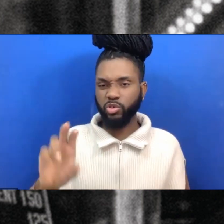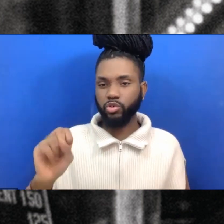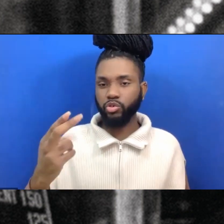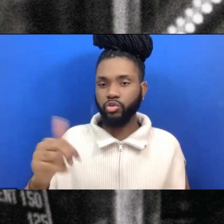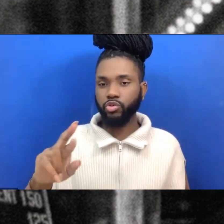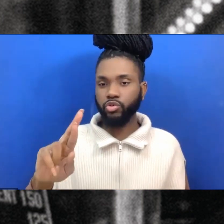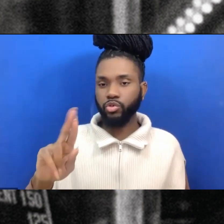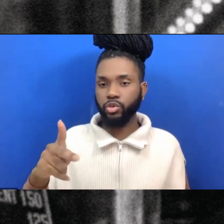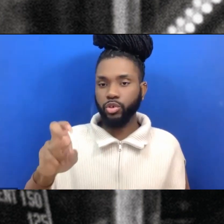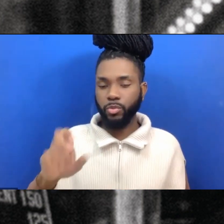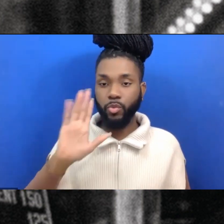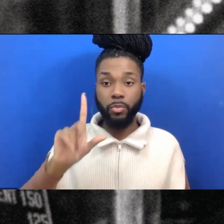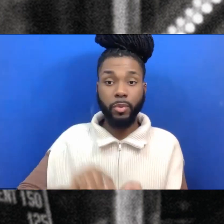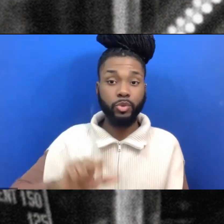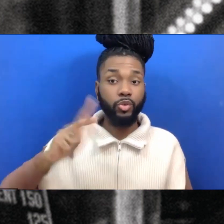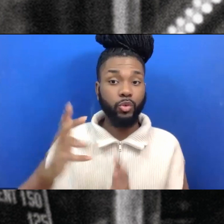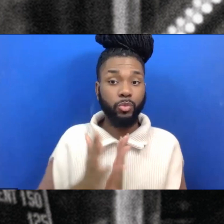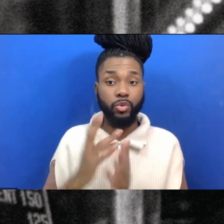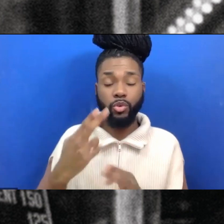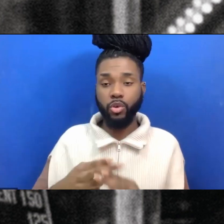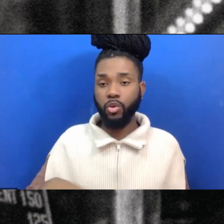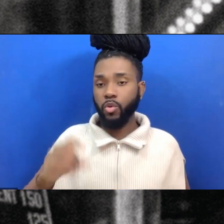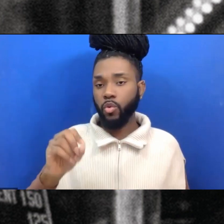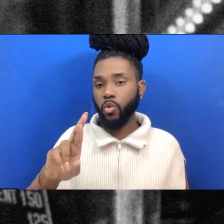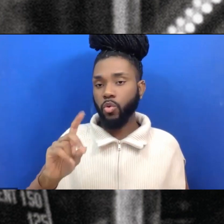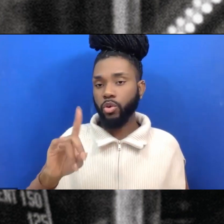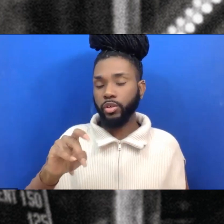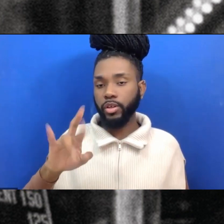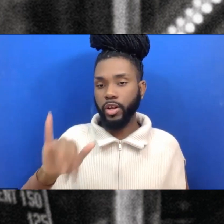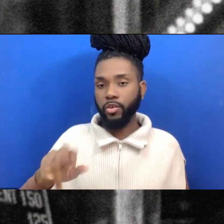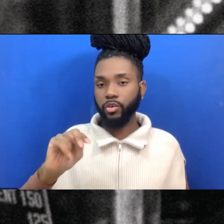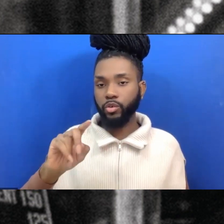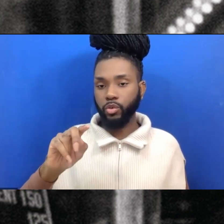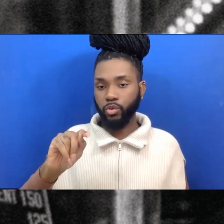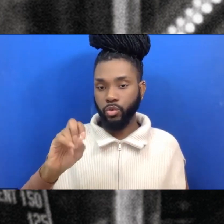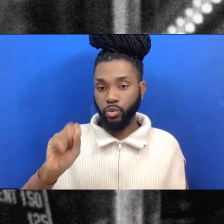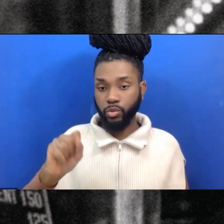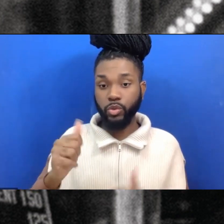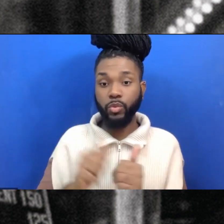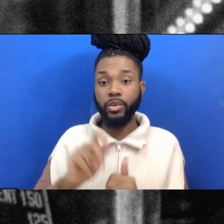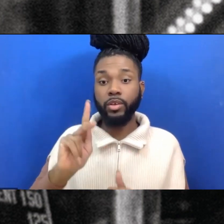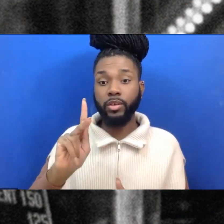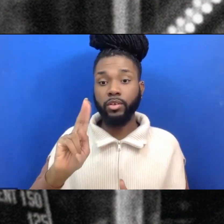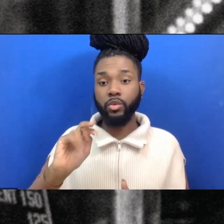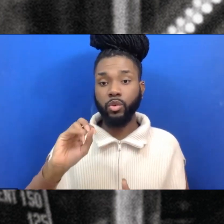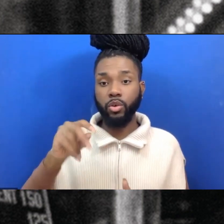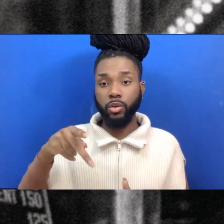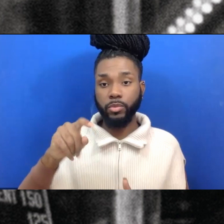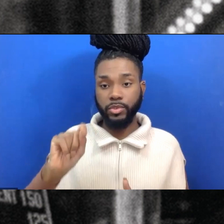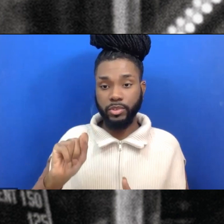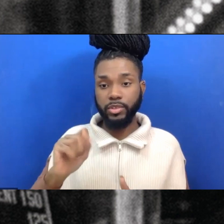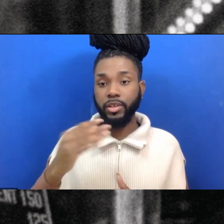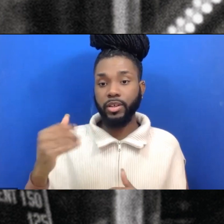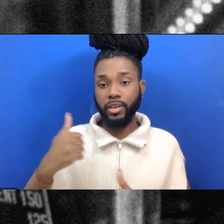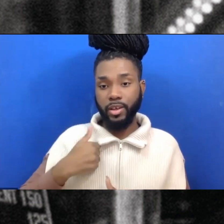Ordinary Notes, with NOF in Canada and FSG in